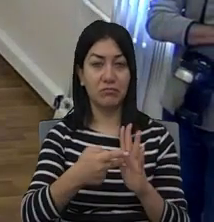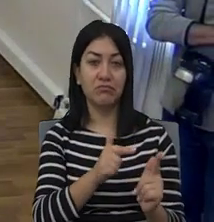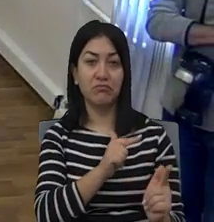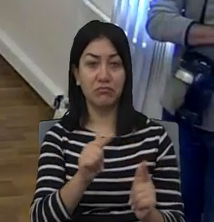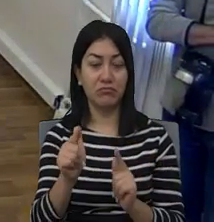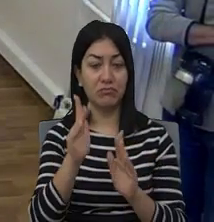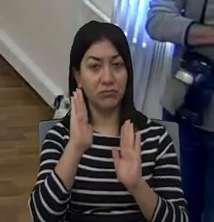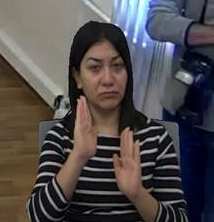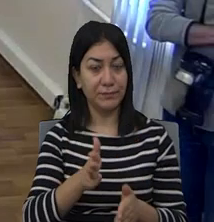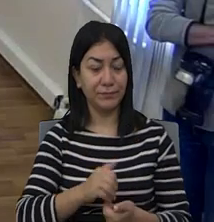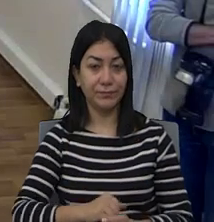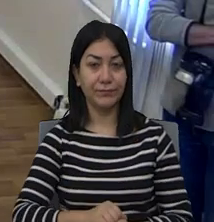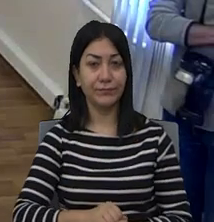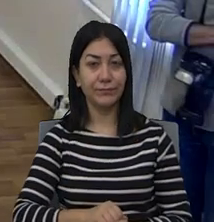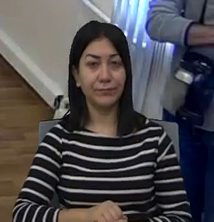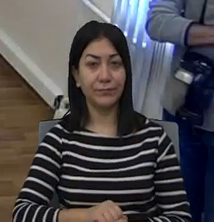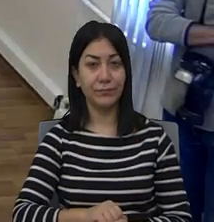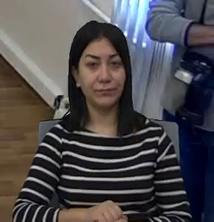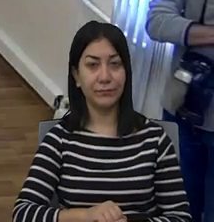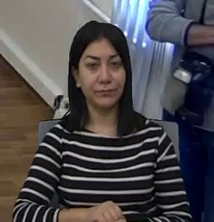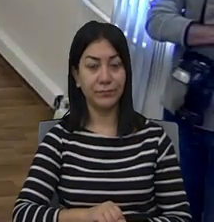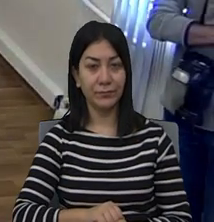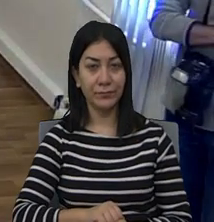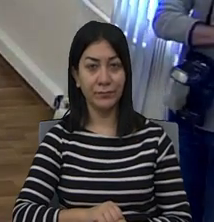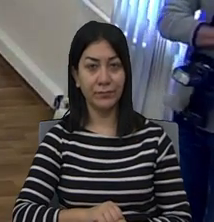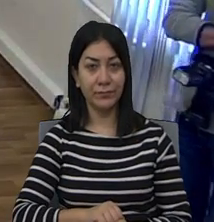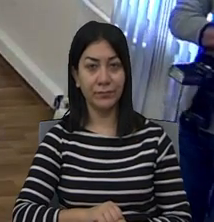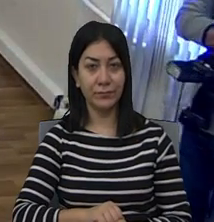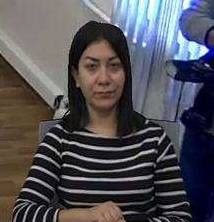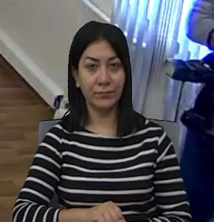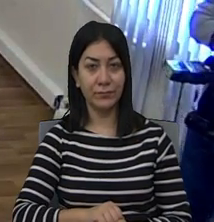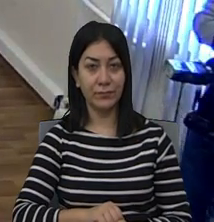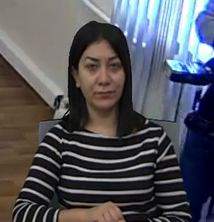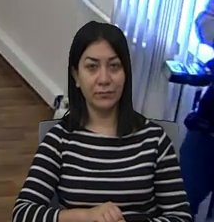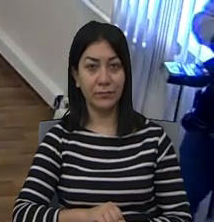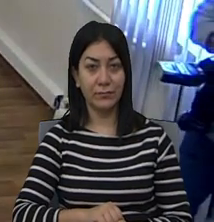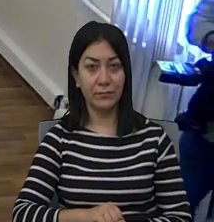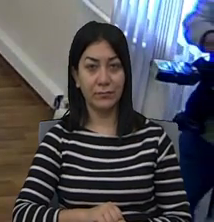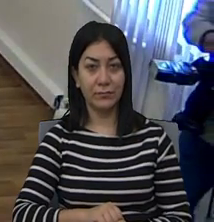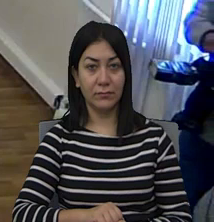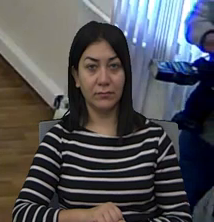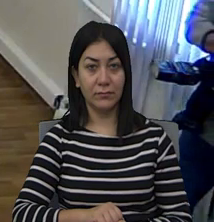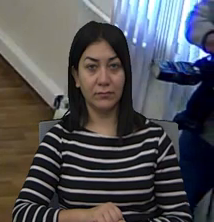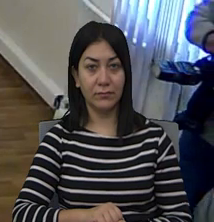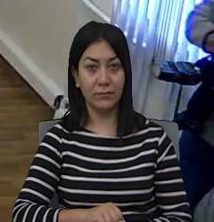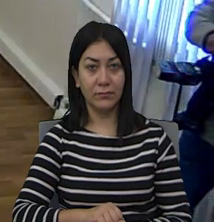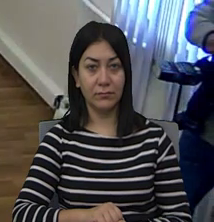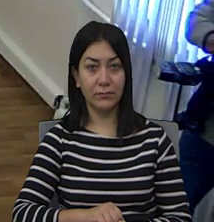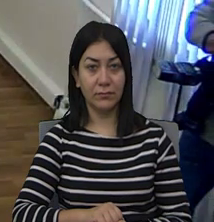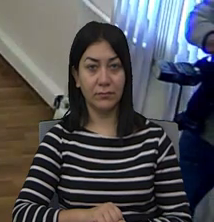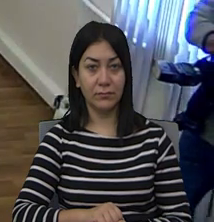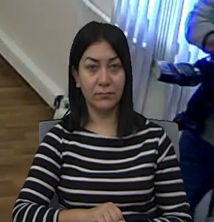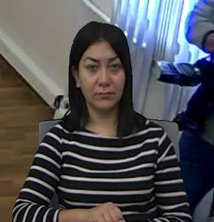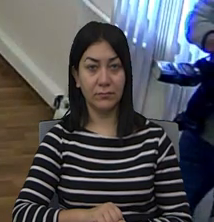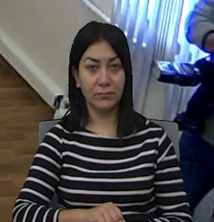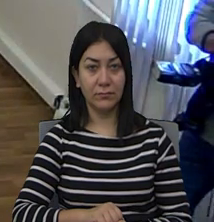So hopefully by the end of this year we will complete the development of our strategic planning, which we are working on right